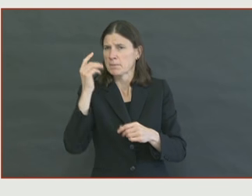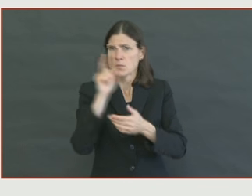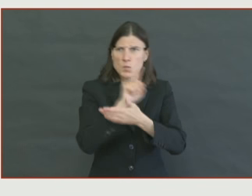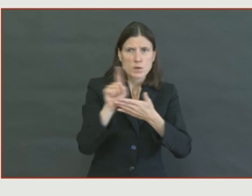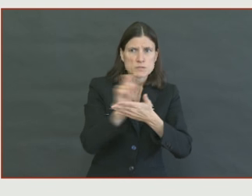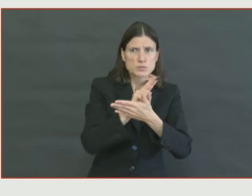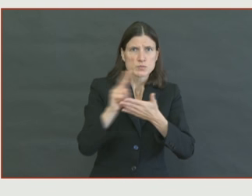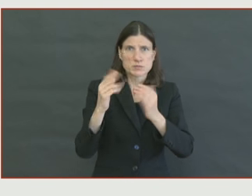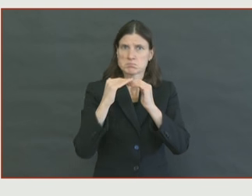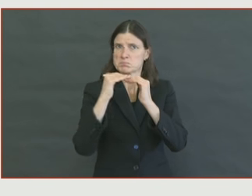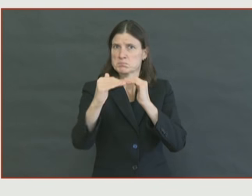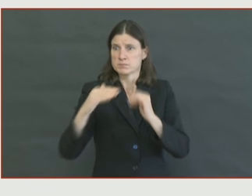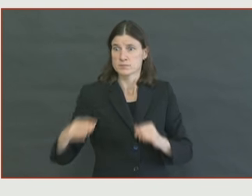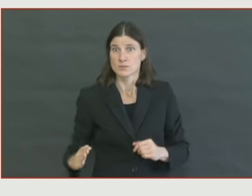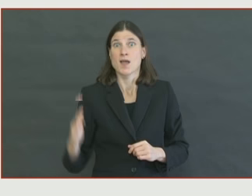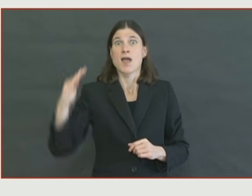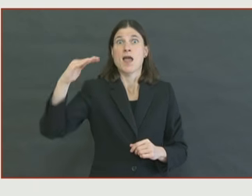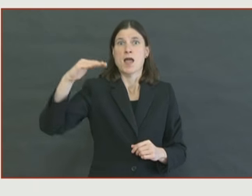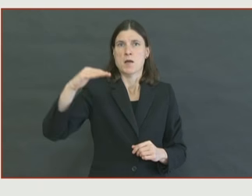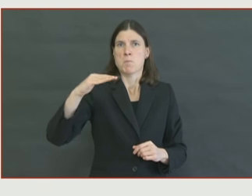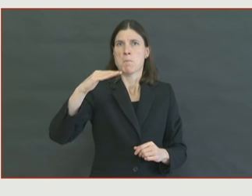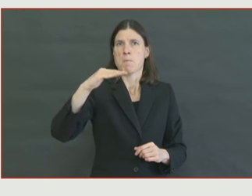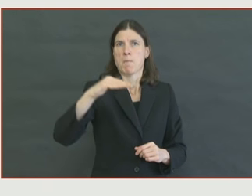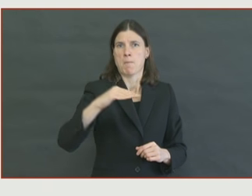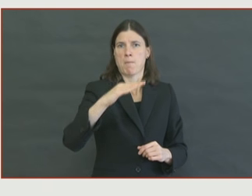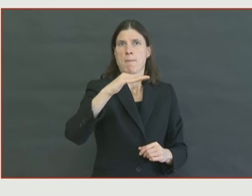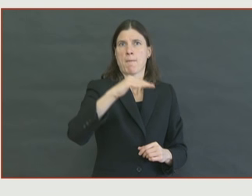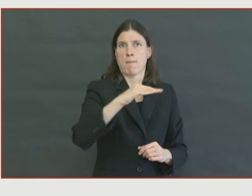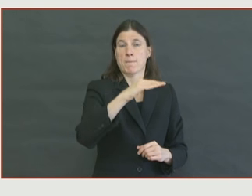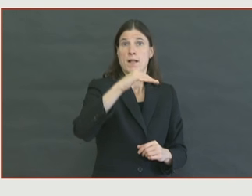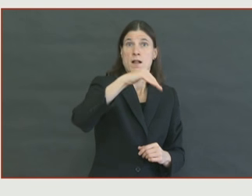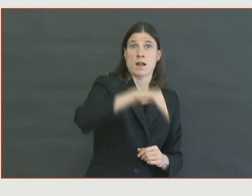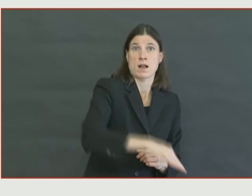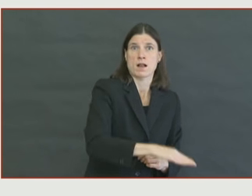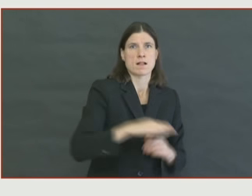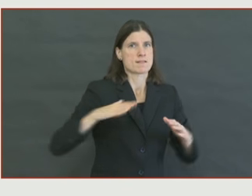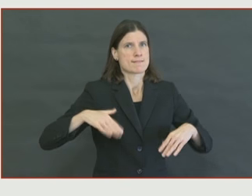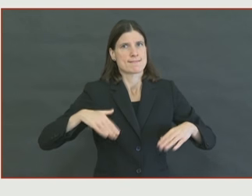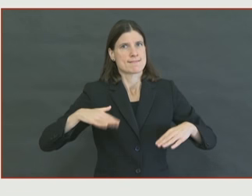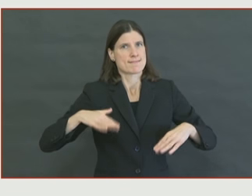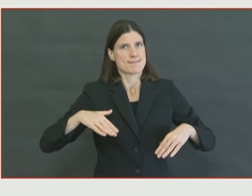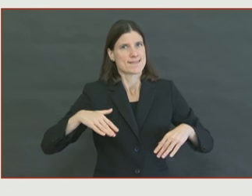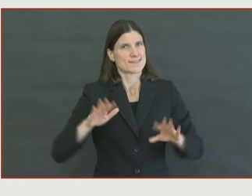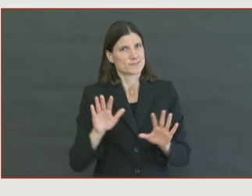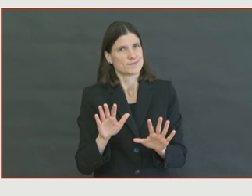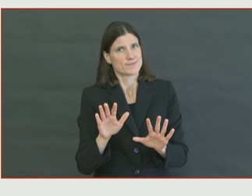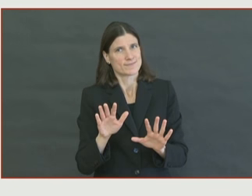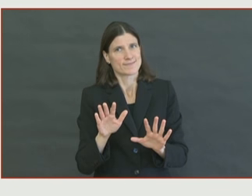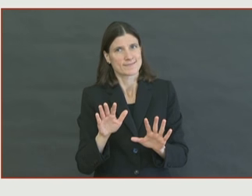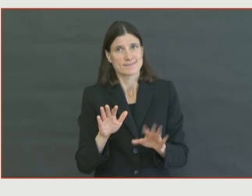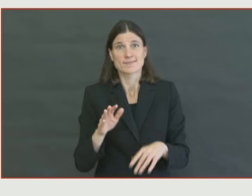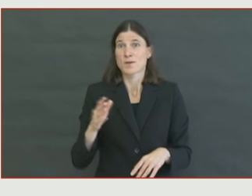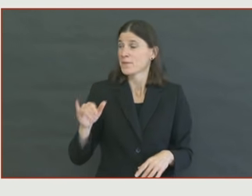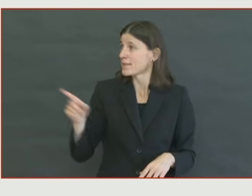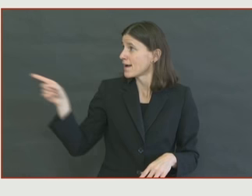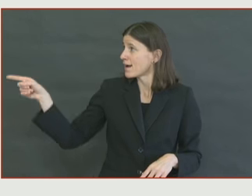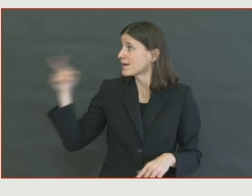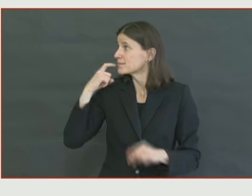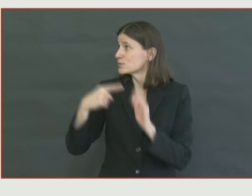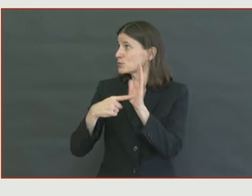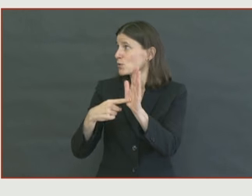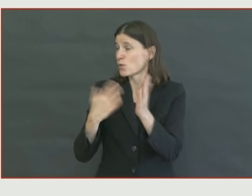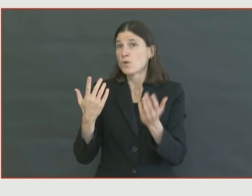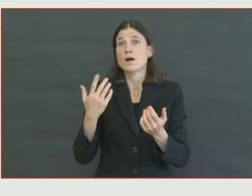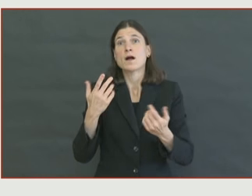And their plateau has lasted for a couple of weeks. Second possibility is the